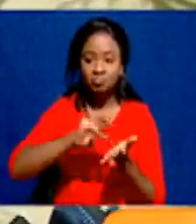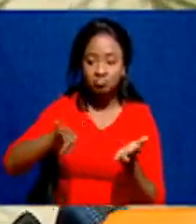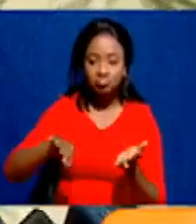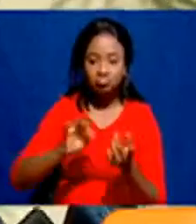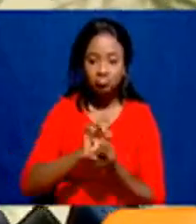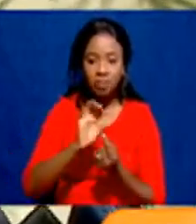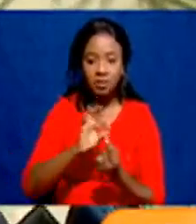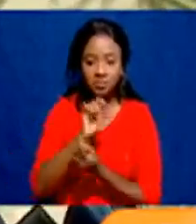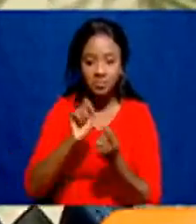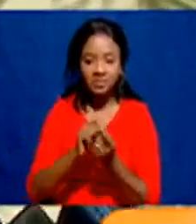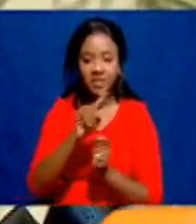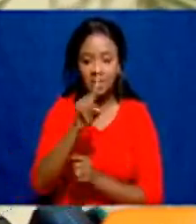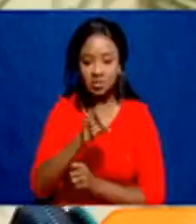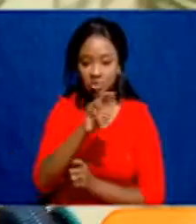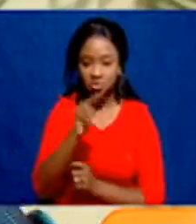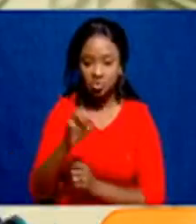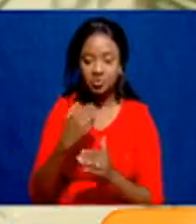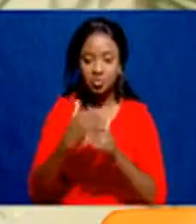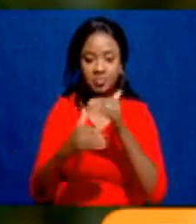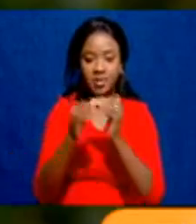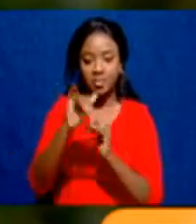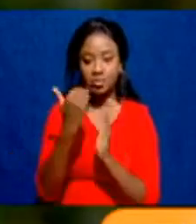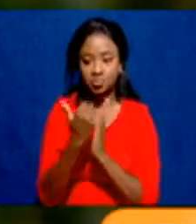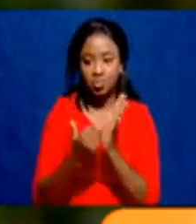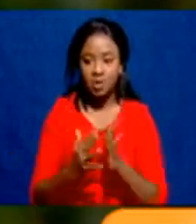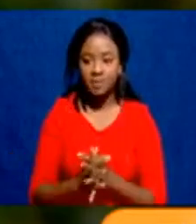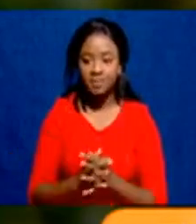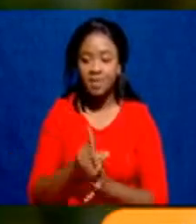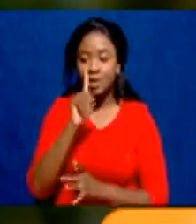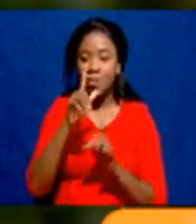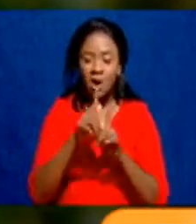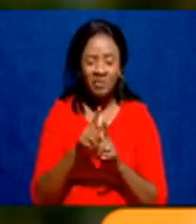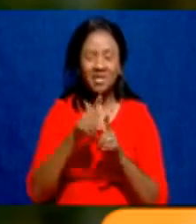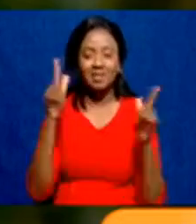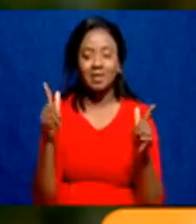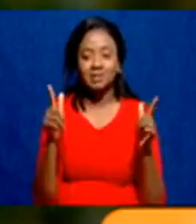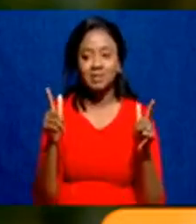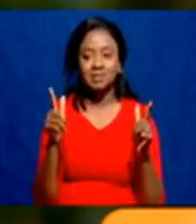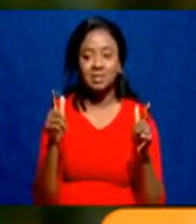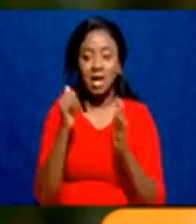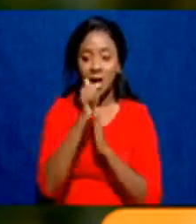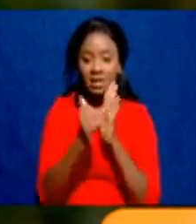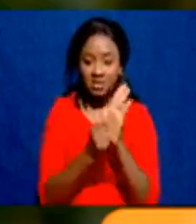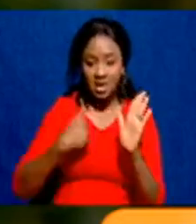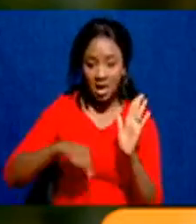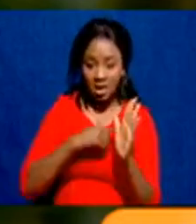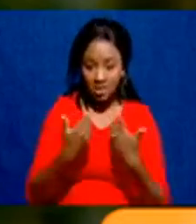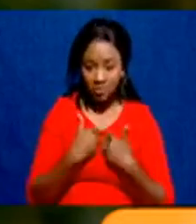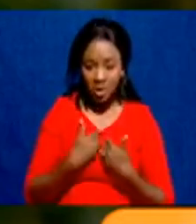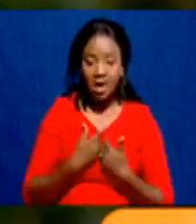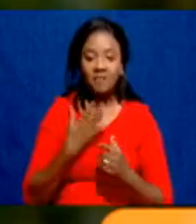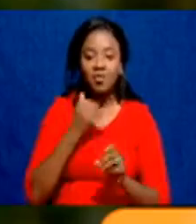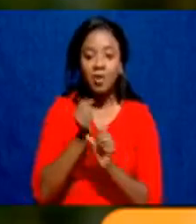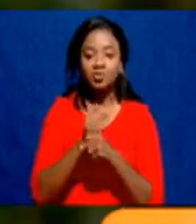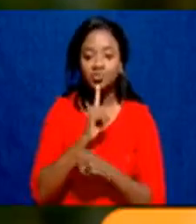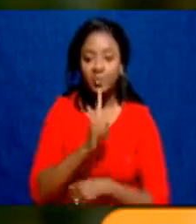the construction of the nuclear power program. One of the greatest agenda that we have is to